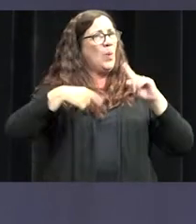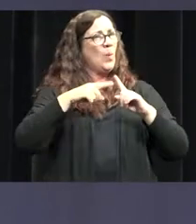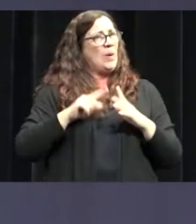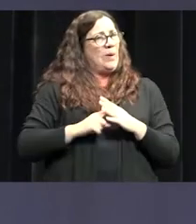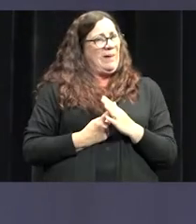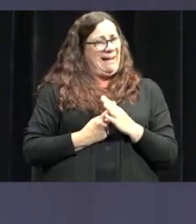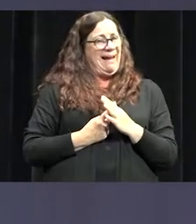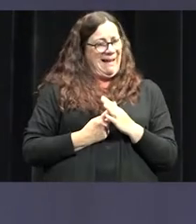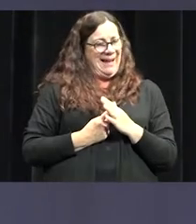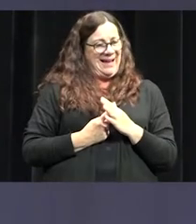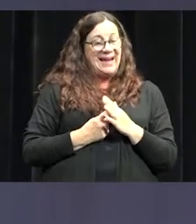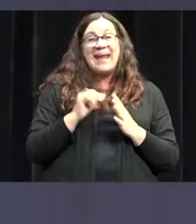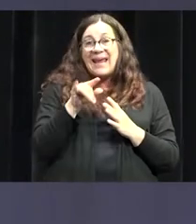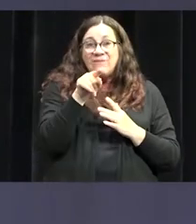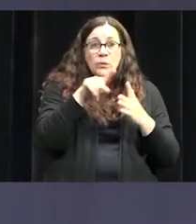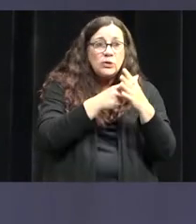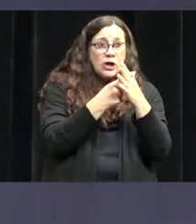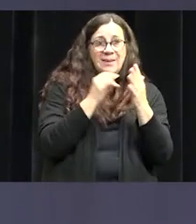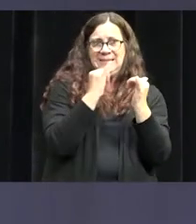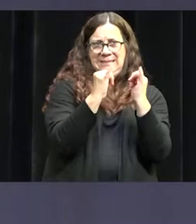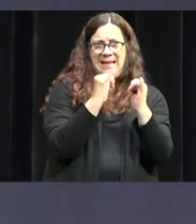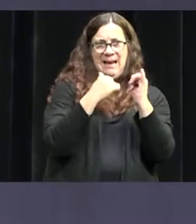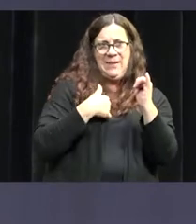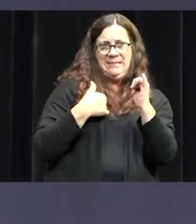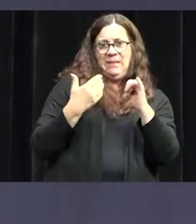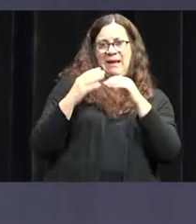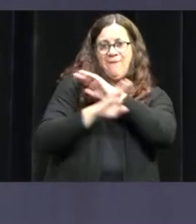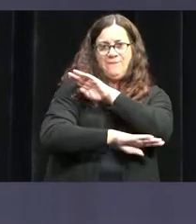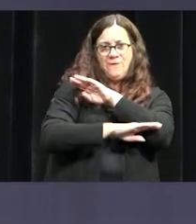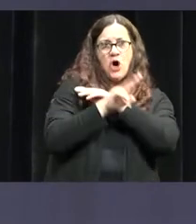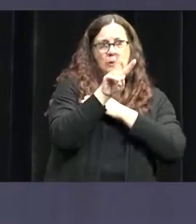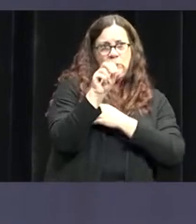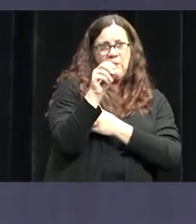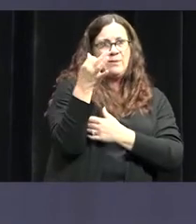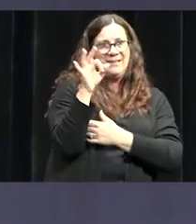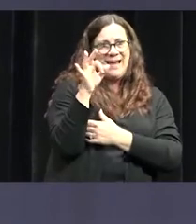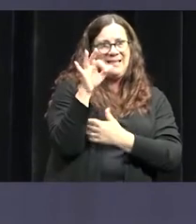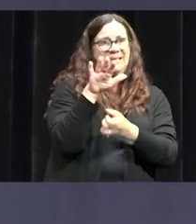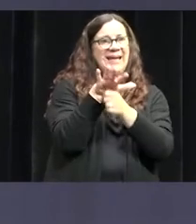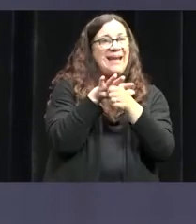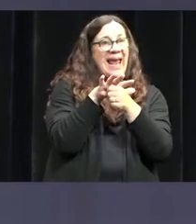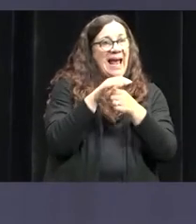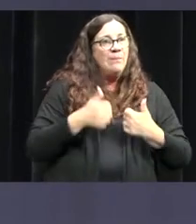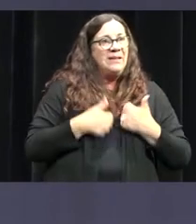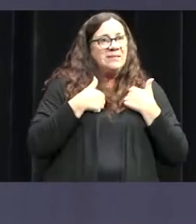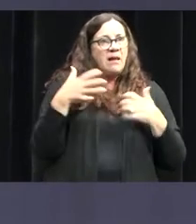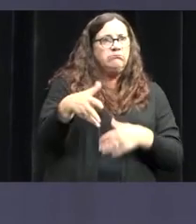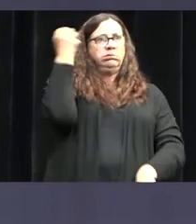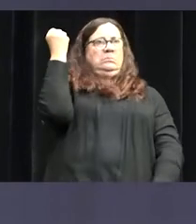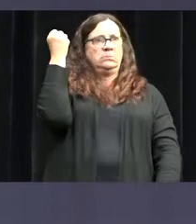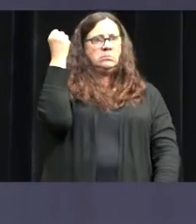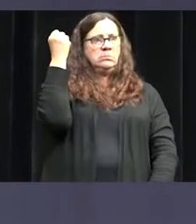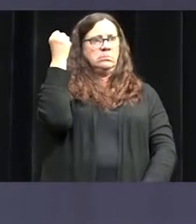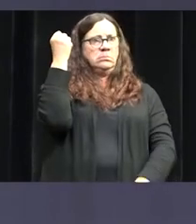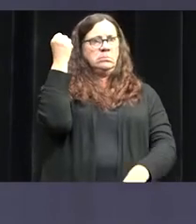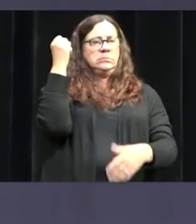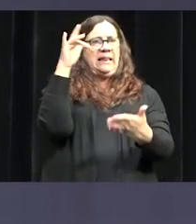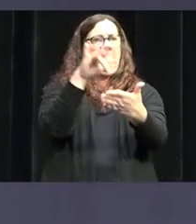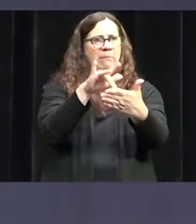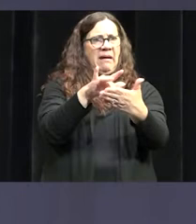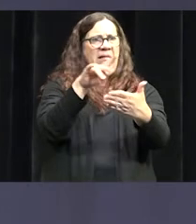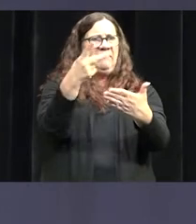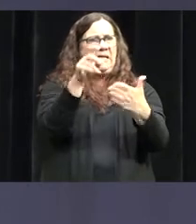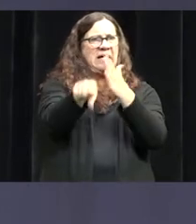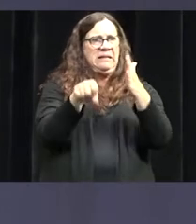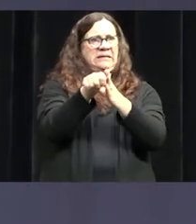in the fall of 2019 campus life was pulled away from you abruptly halfway through your second semester at bristol we all went home